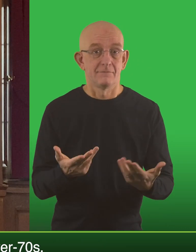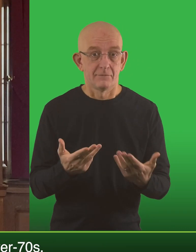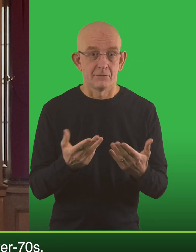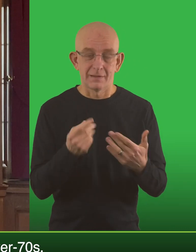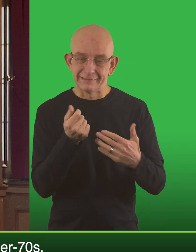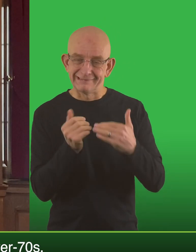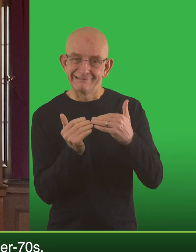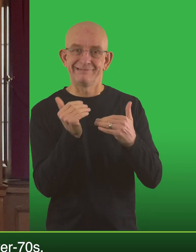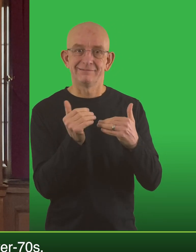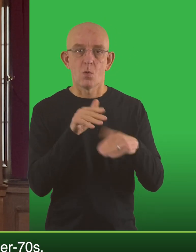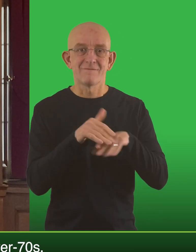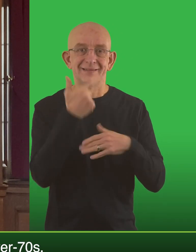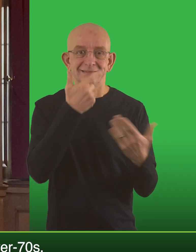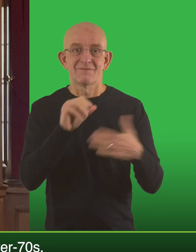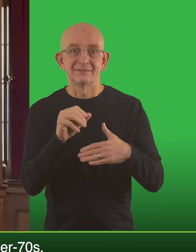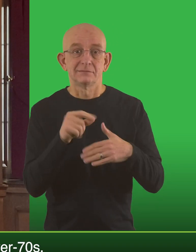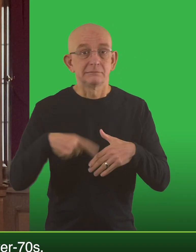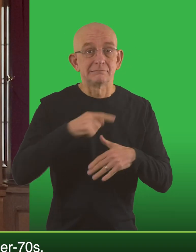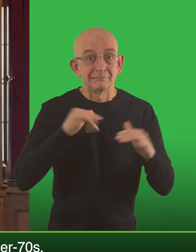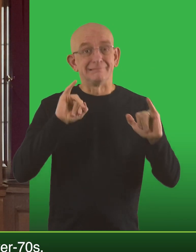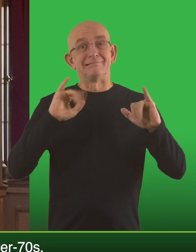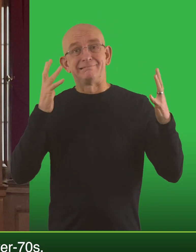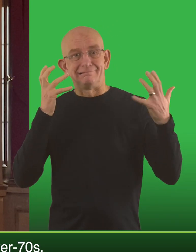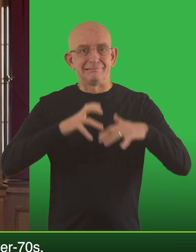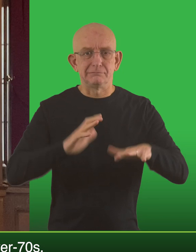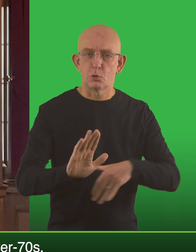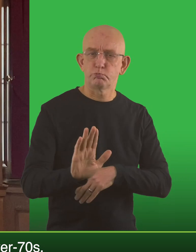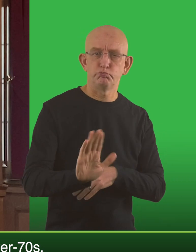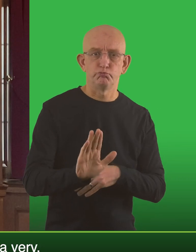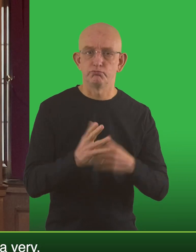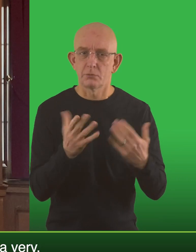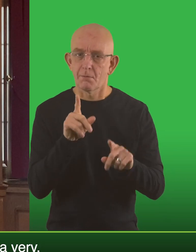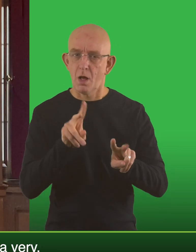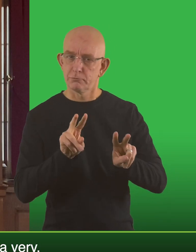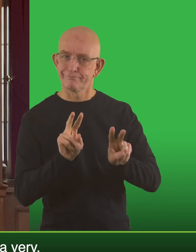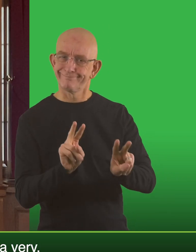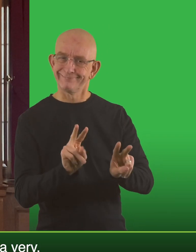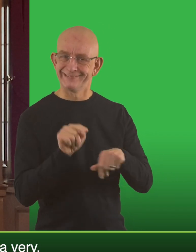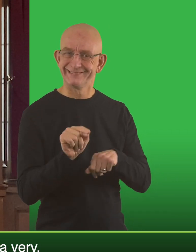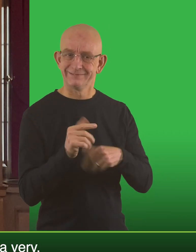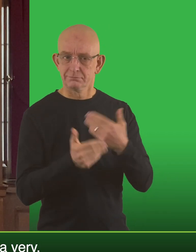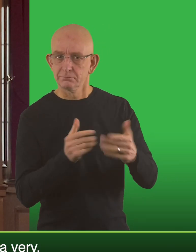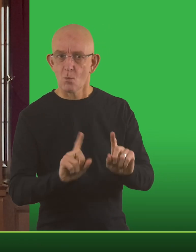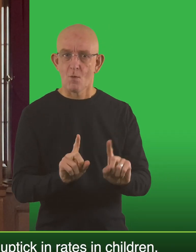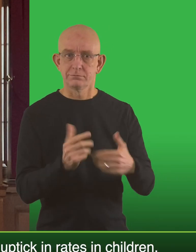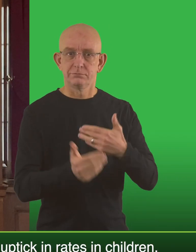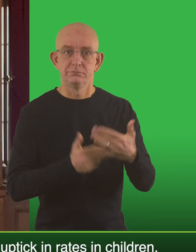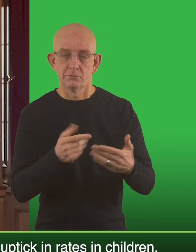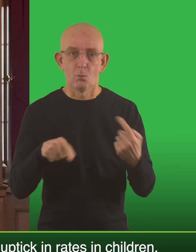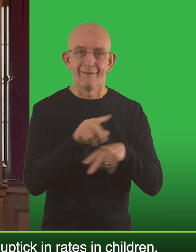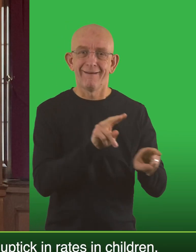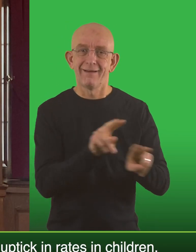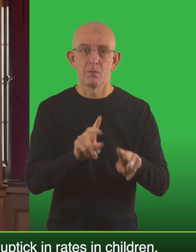Tiny rise in the over 70s, which isn't terribly concerning, but keeping a very, very close eye on that one. But what